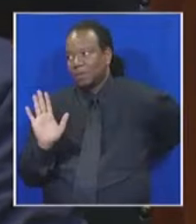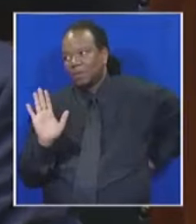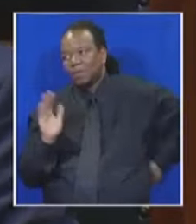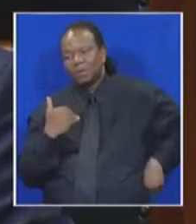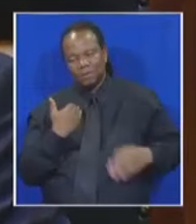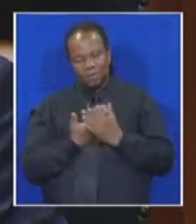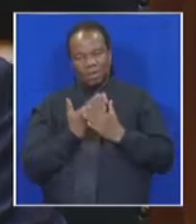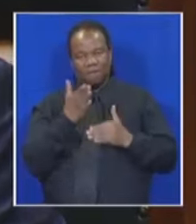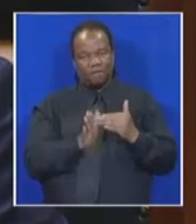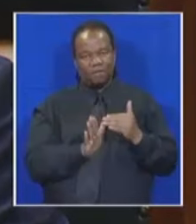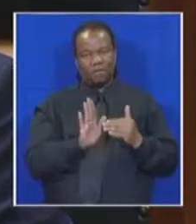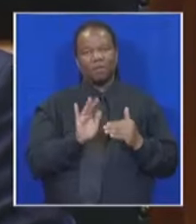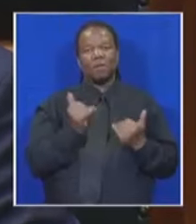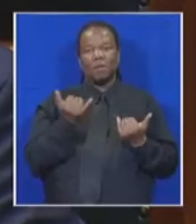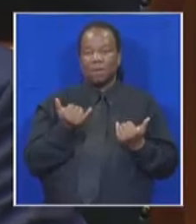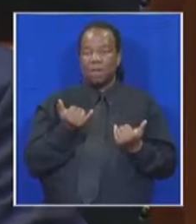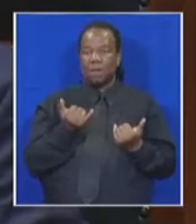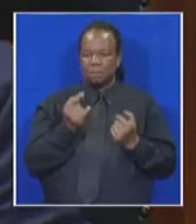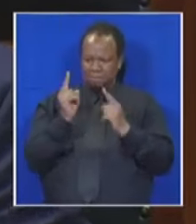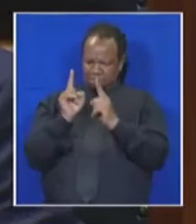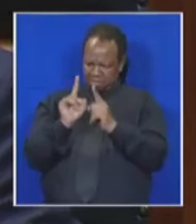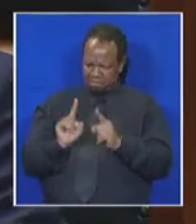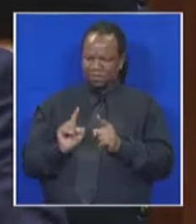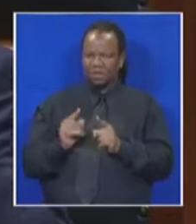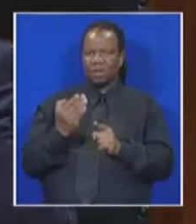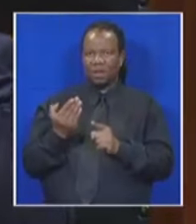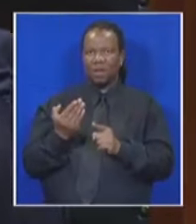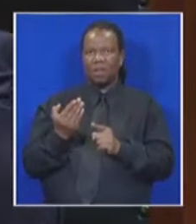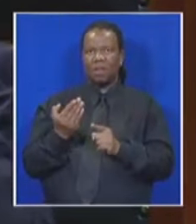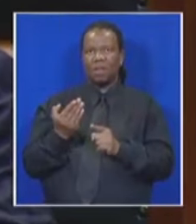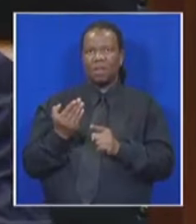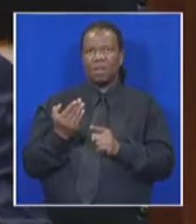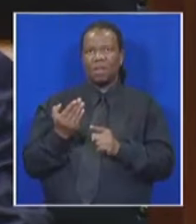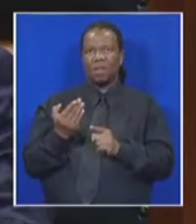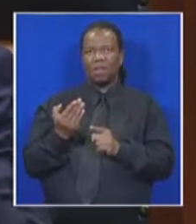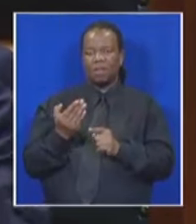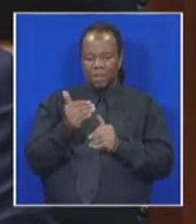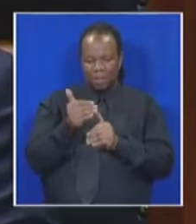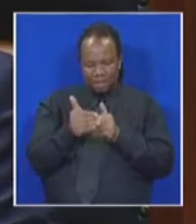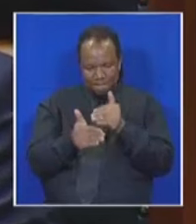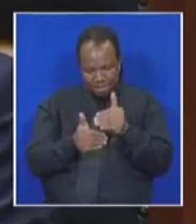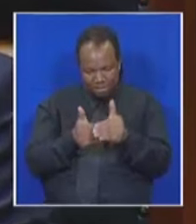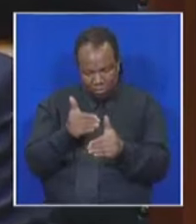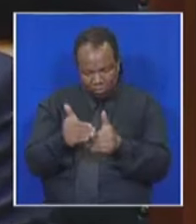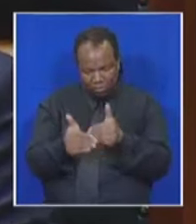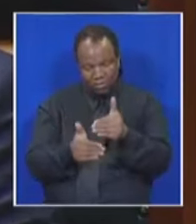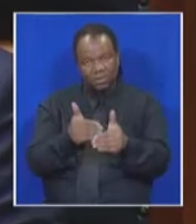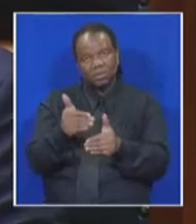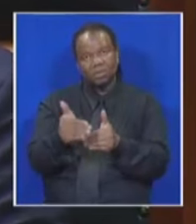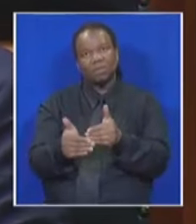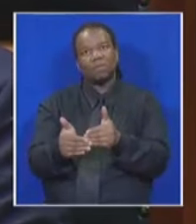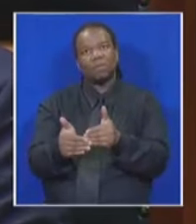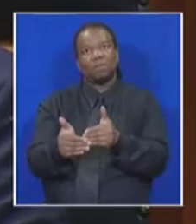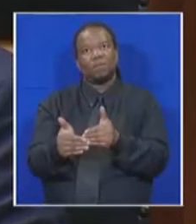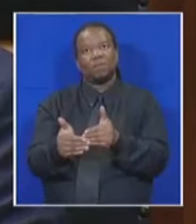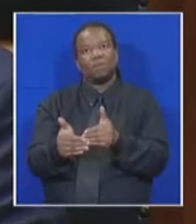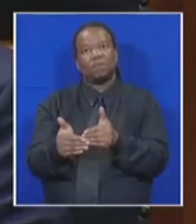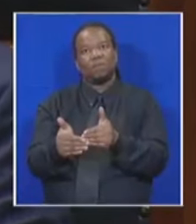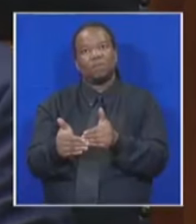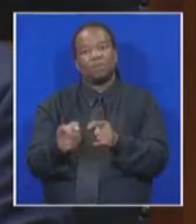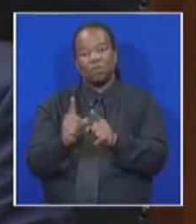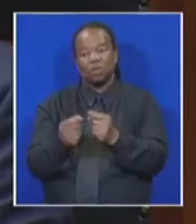I'm making an exception to what ought to be proceeding on the basis of the what is before the